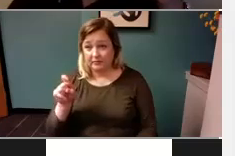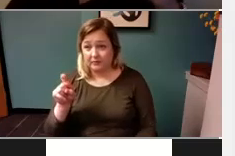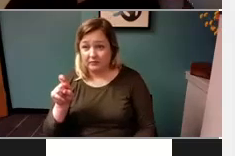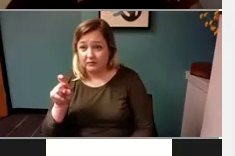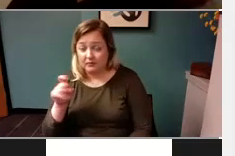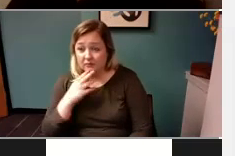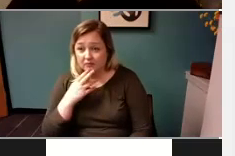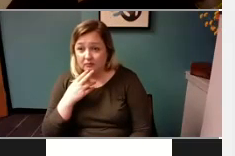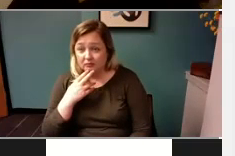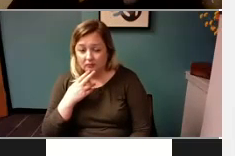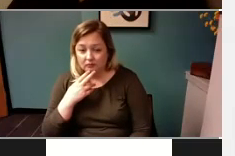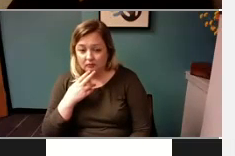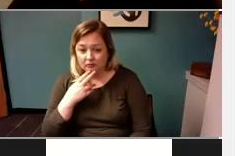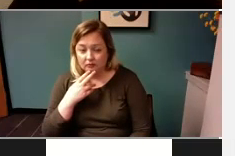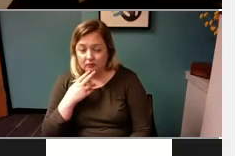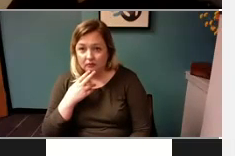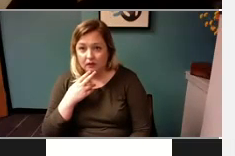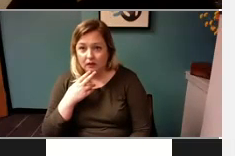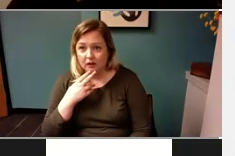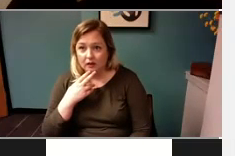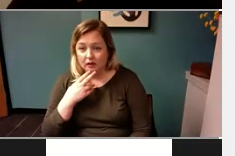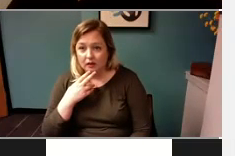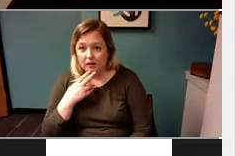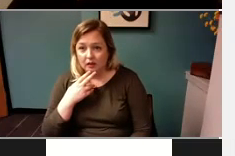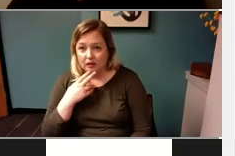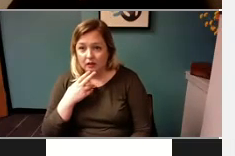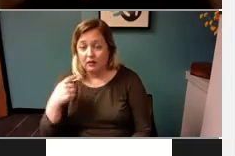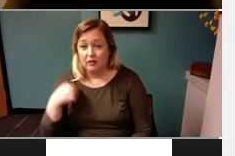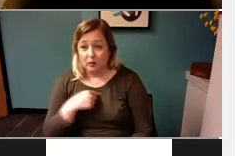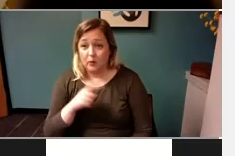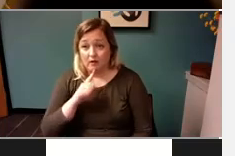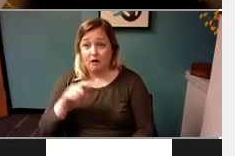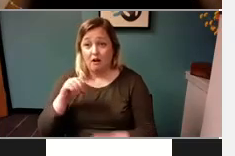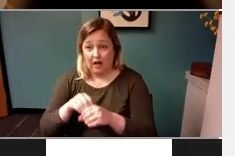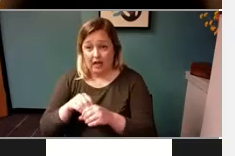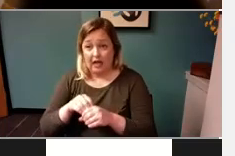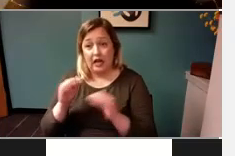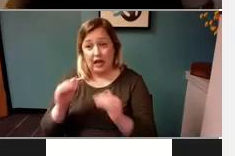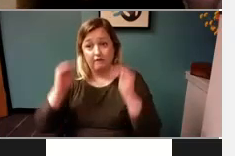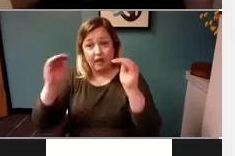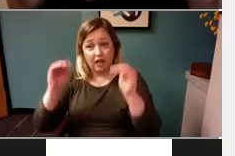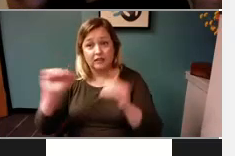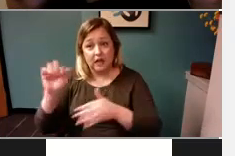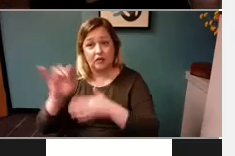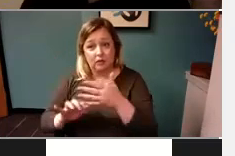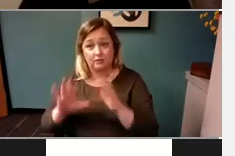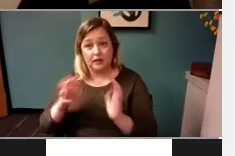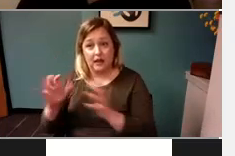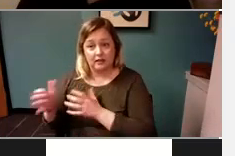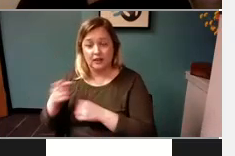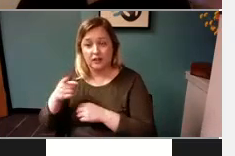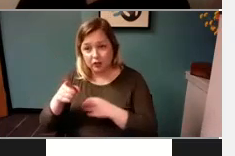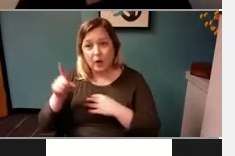And since we are currently in the analysis of algorithms class, you need to figure out similarities between two